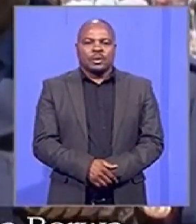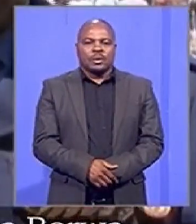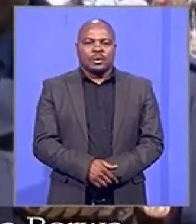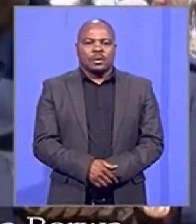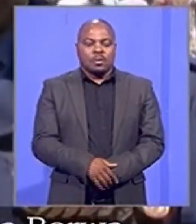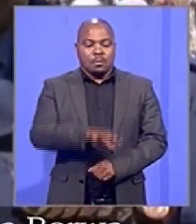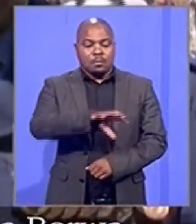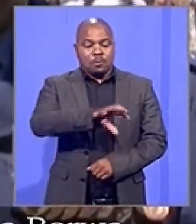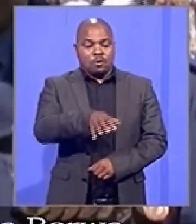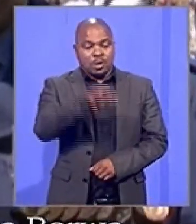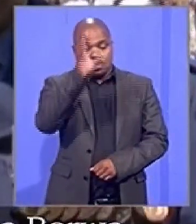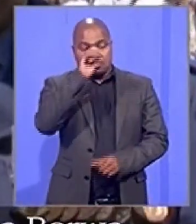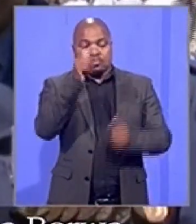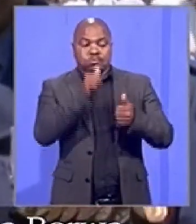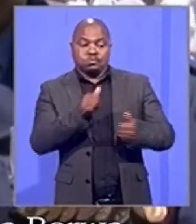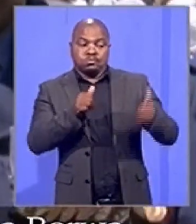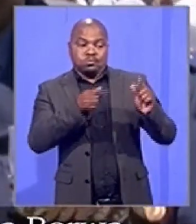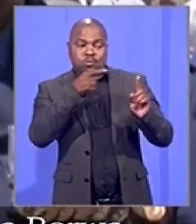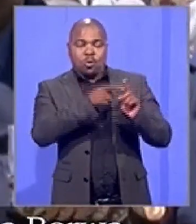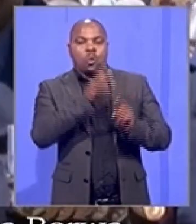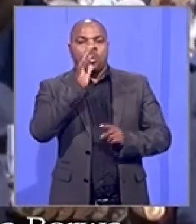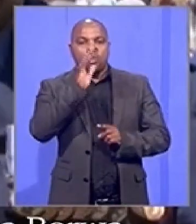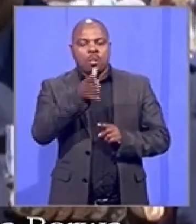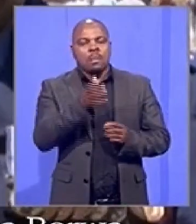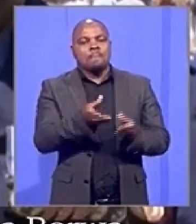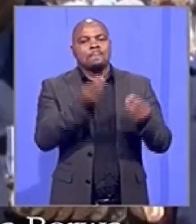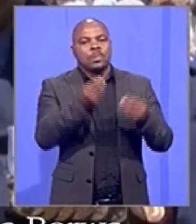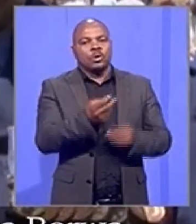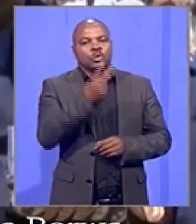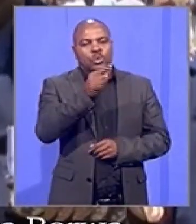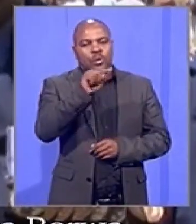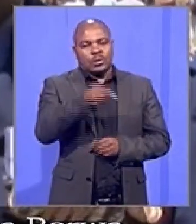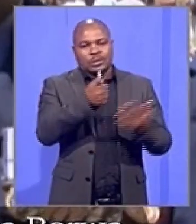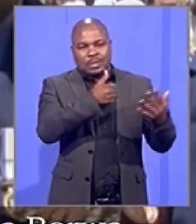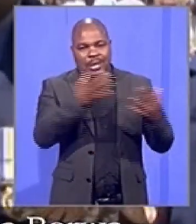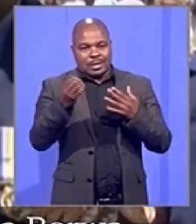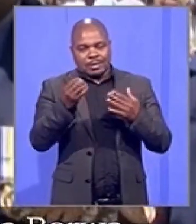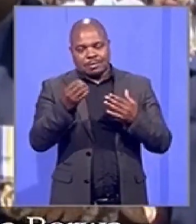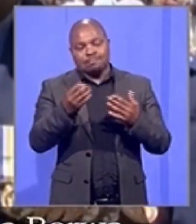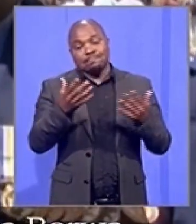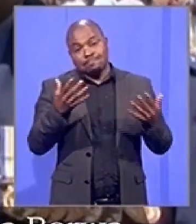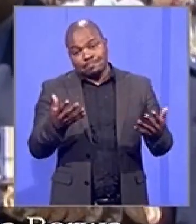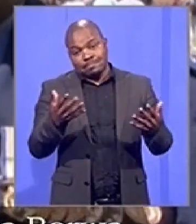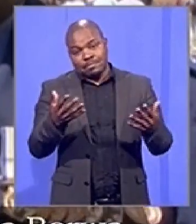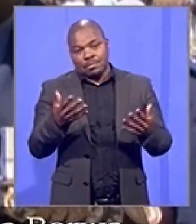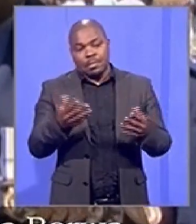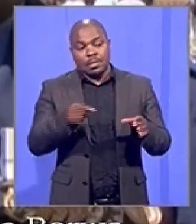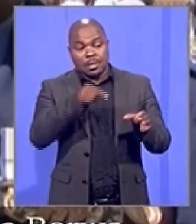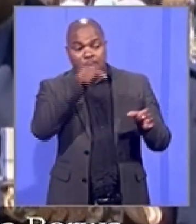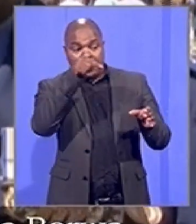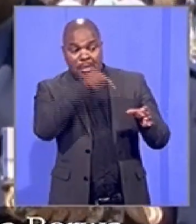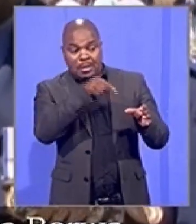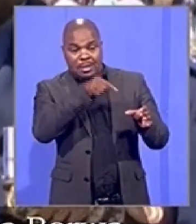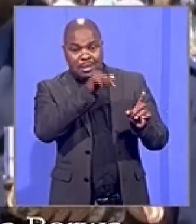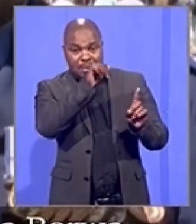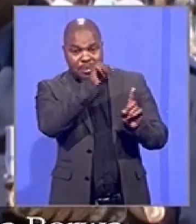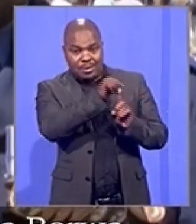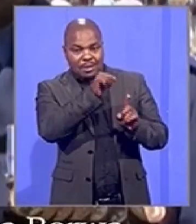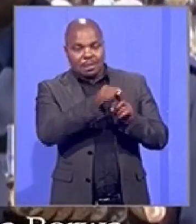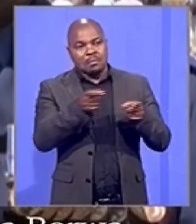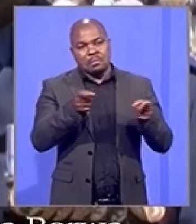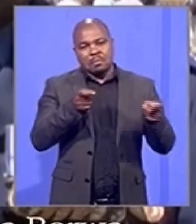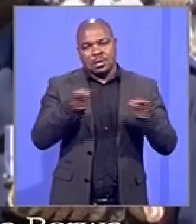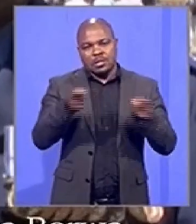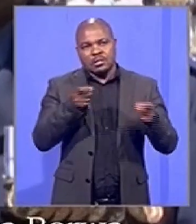commissioner will be given 2,600 at the end of the day, according to his and